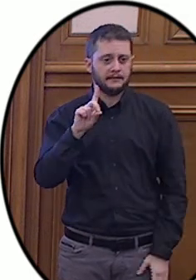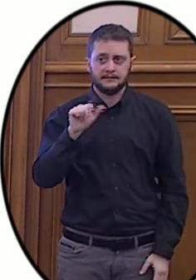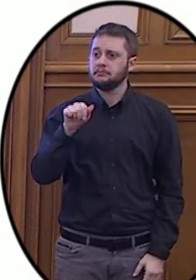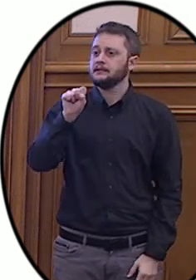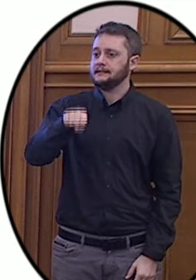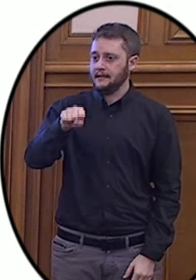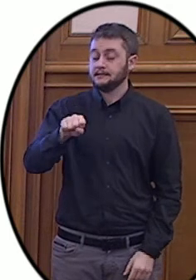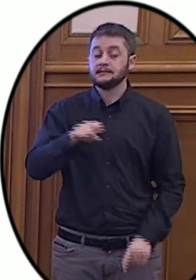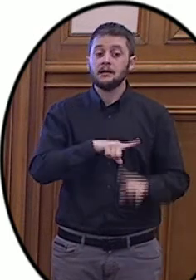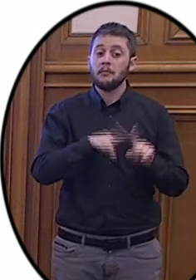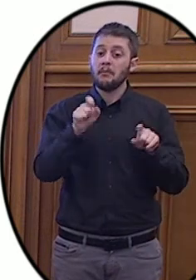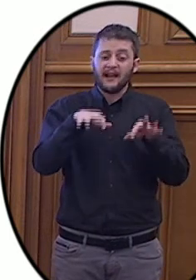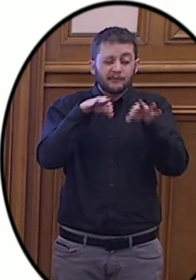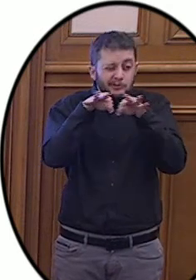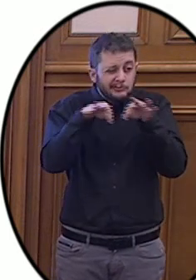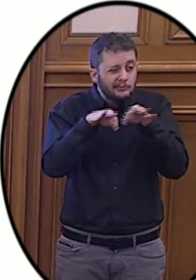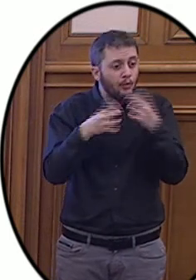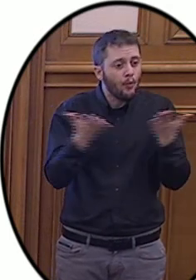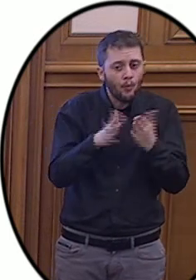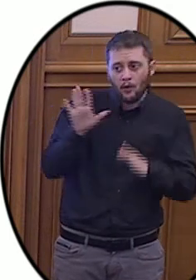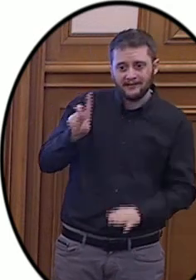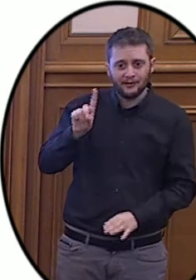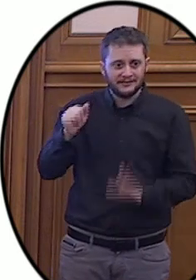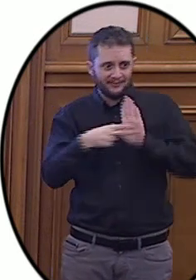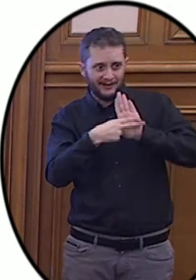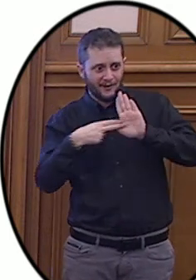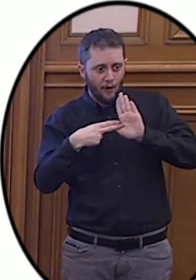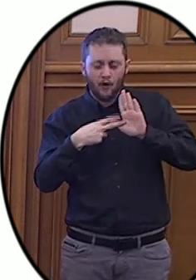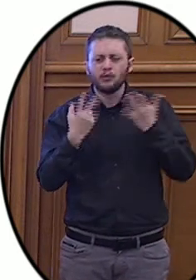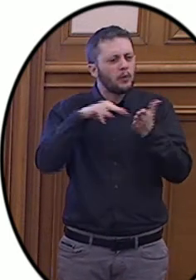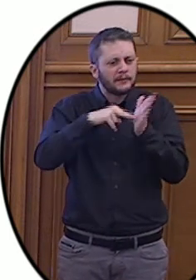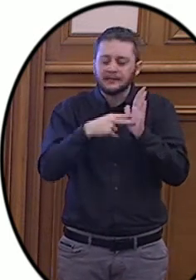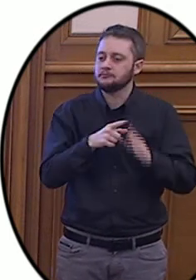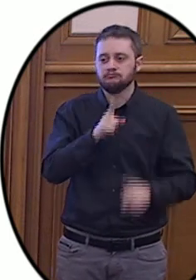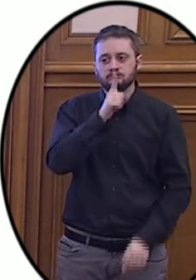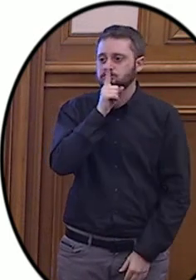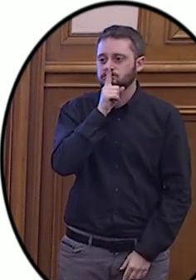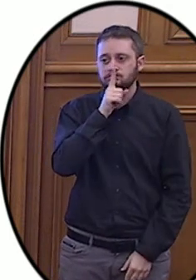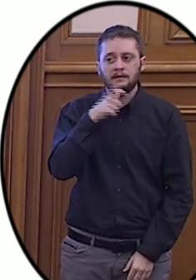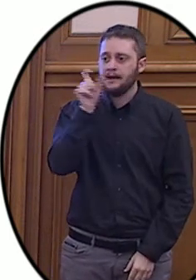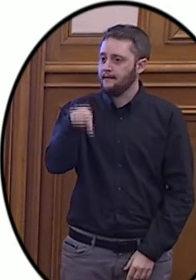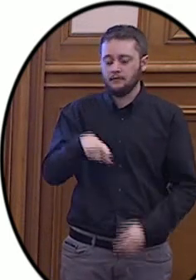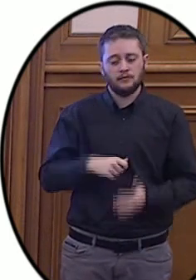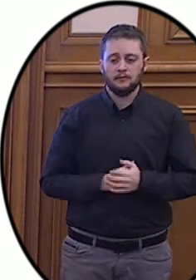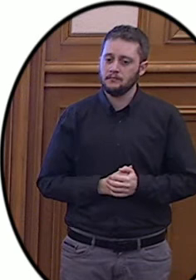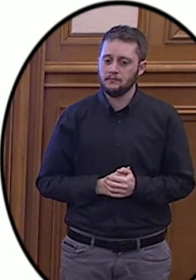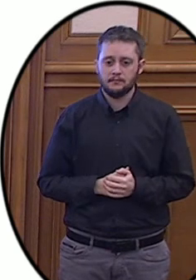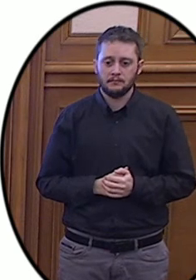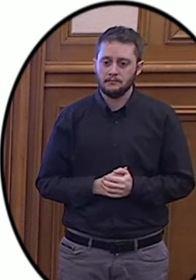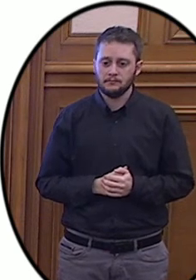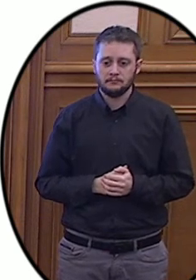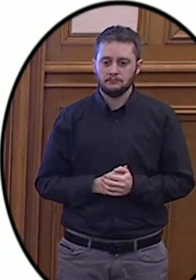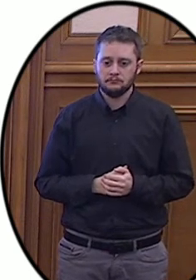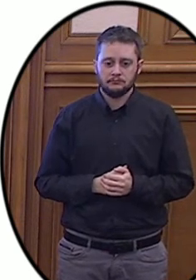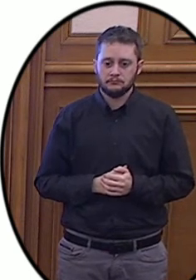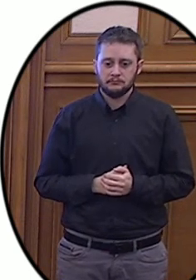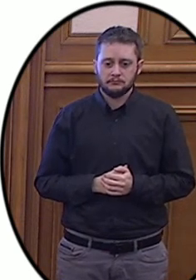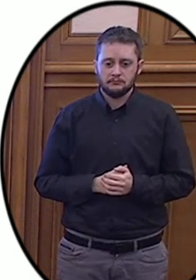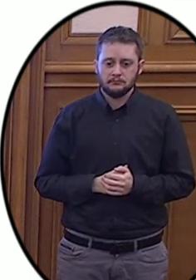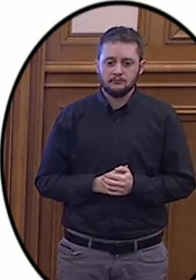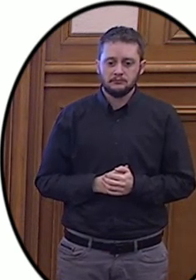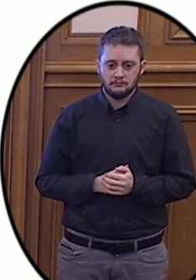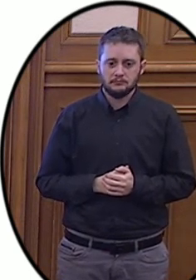diagnosis or condition is. The verification must explain the relationship or the